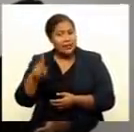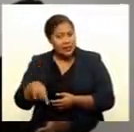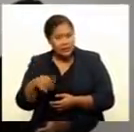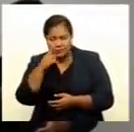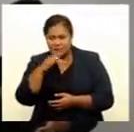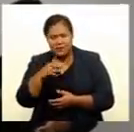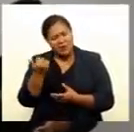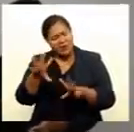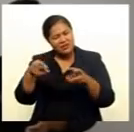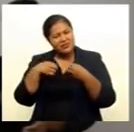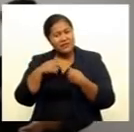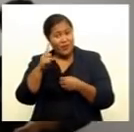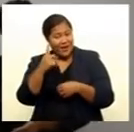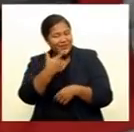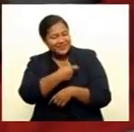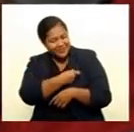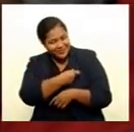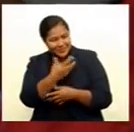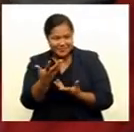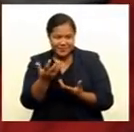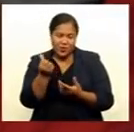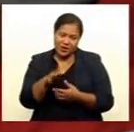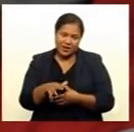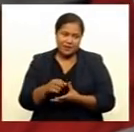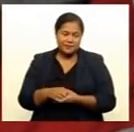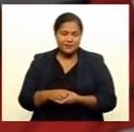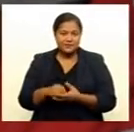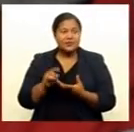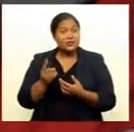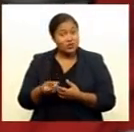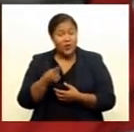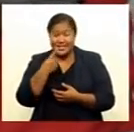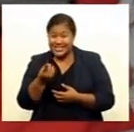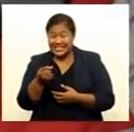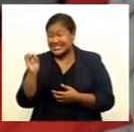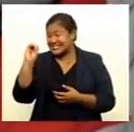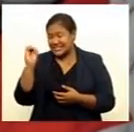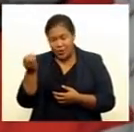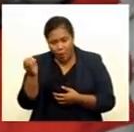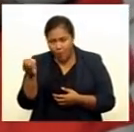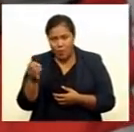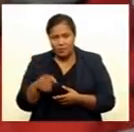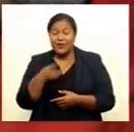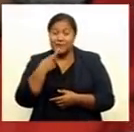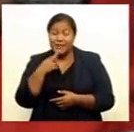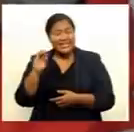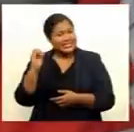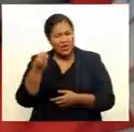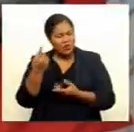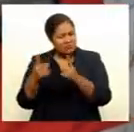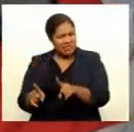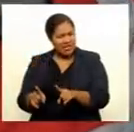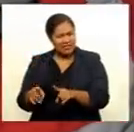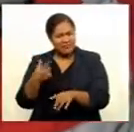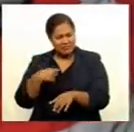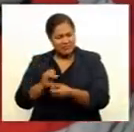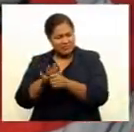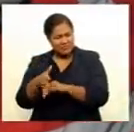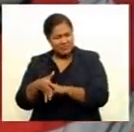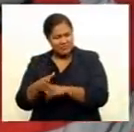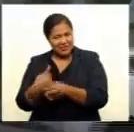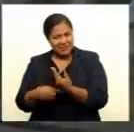1 dose of the vaccine, there is zero, I repeat, 0 deaths caused by COVID-19